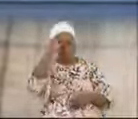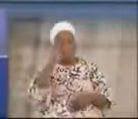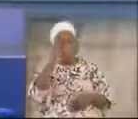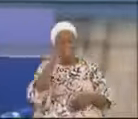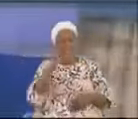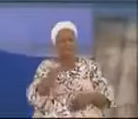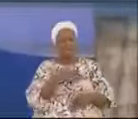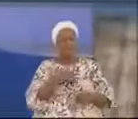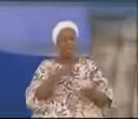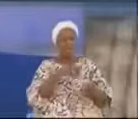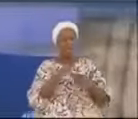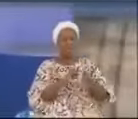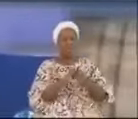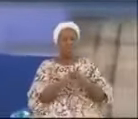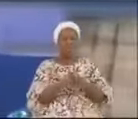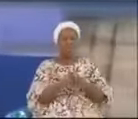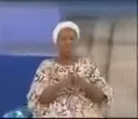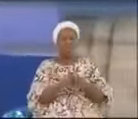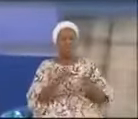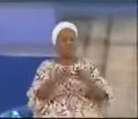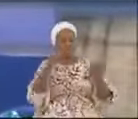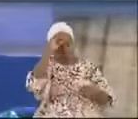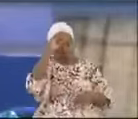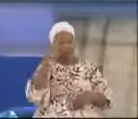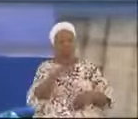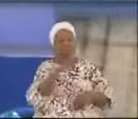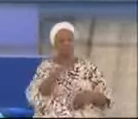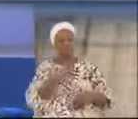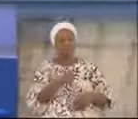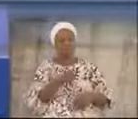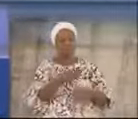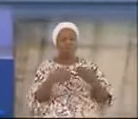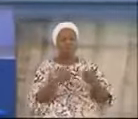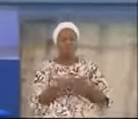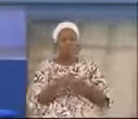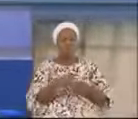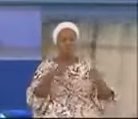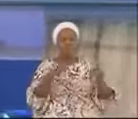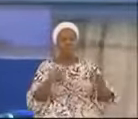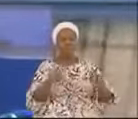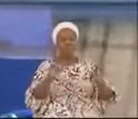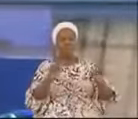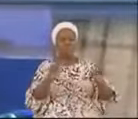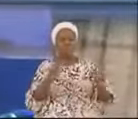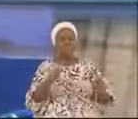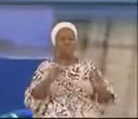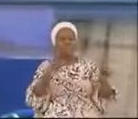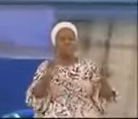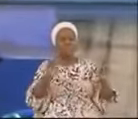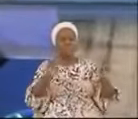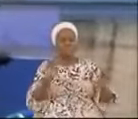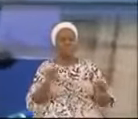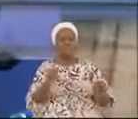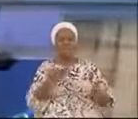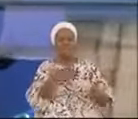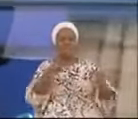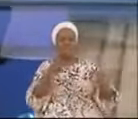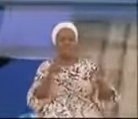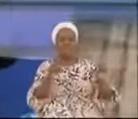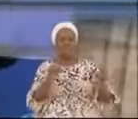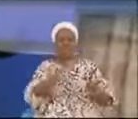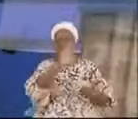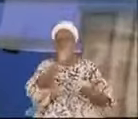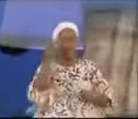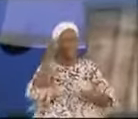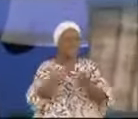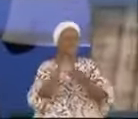Peter, John, James. All those apostles, we didn't hear that they were sick any time. They were healthy. And Lord, we pray, you are the